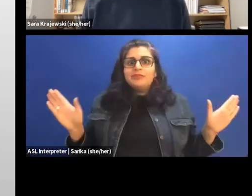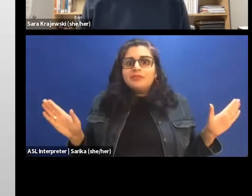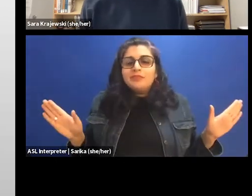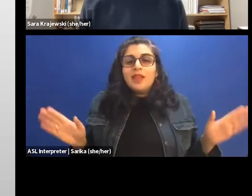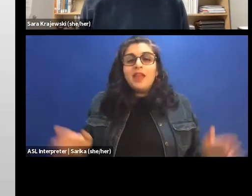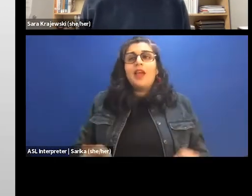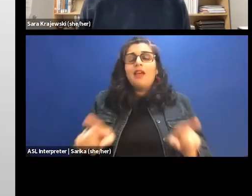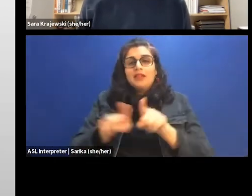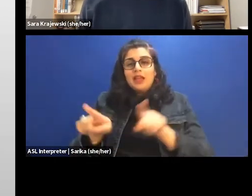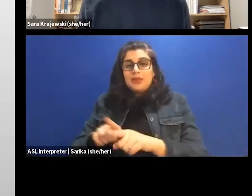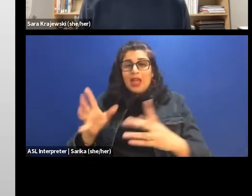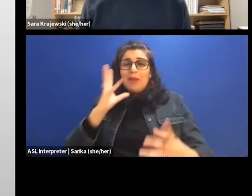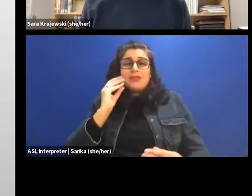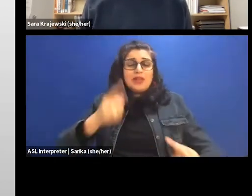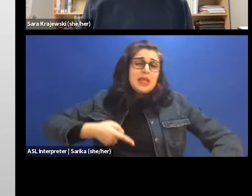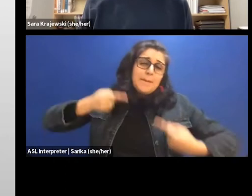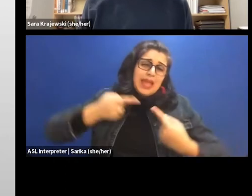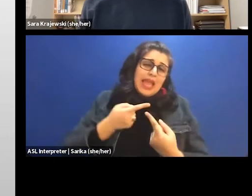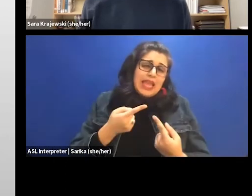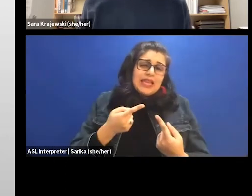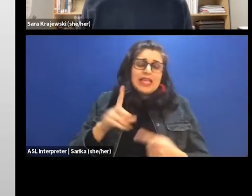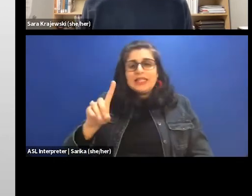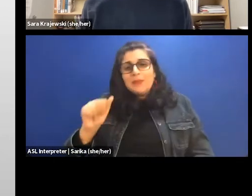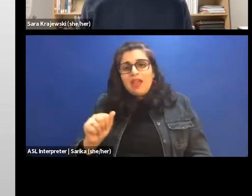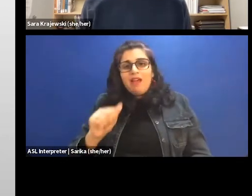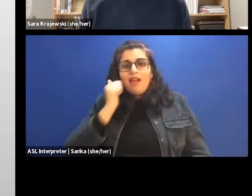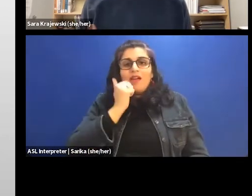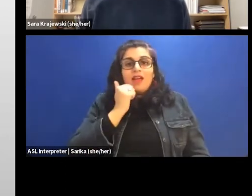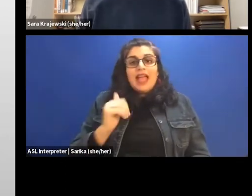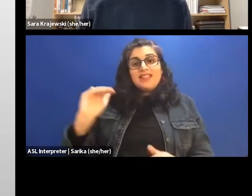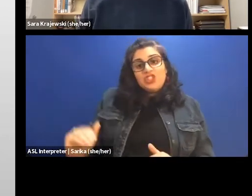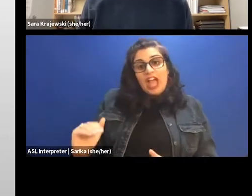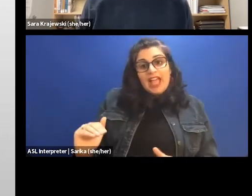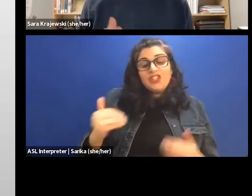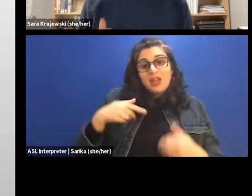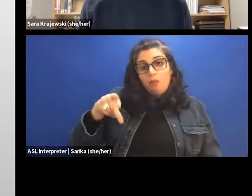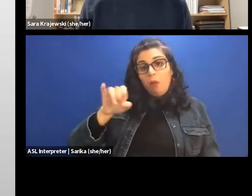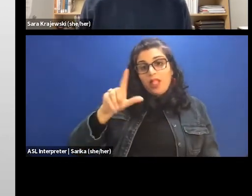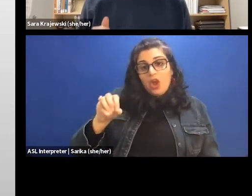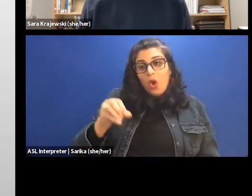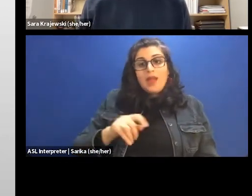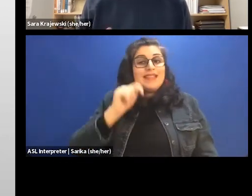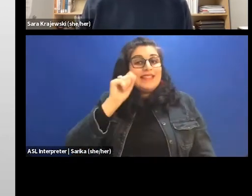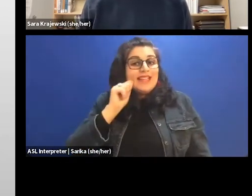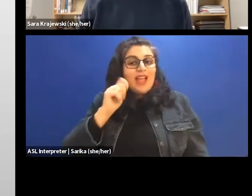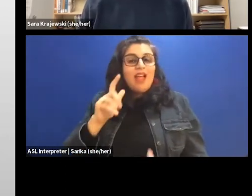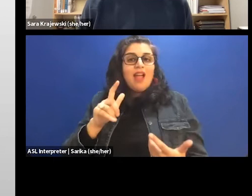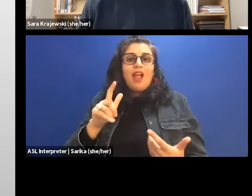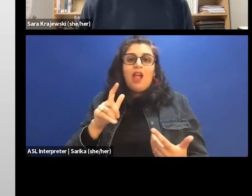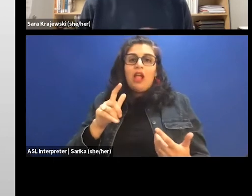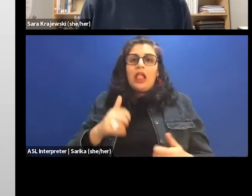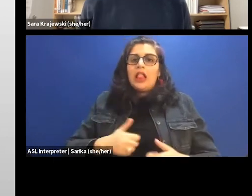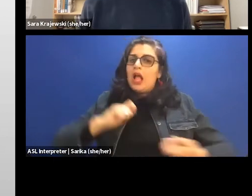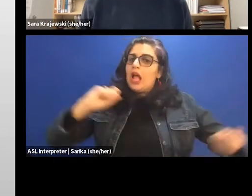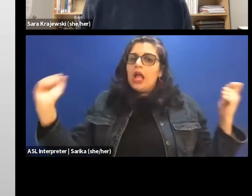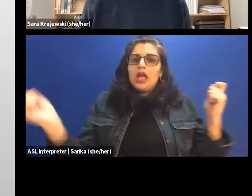and disability. As a child, she had polio, and later as a teen, she sustained life-altering injuries